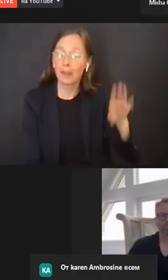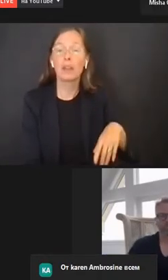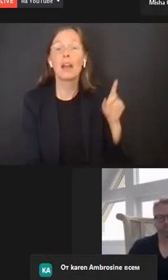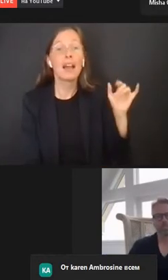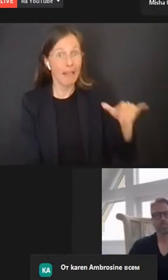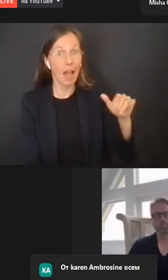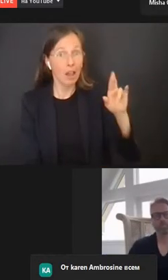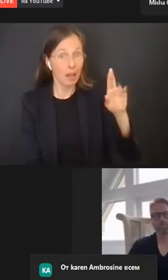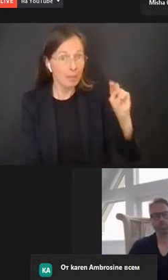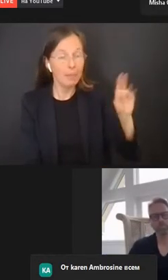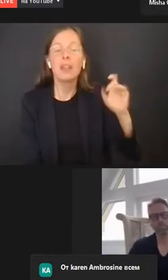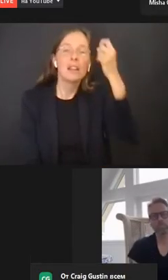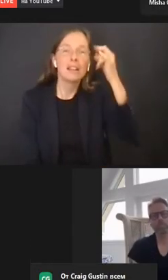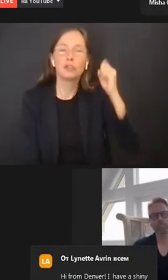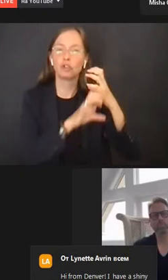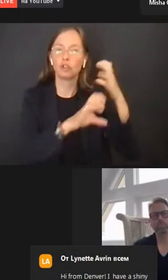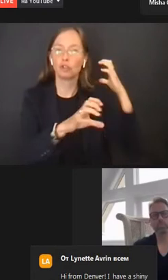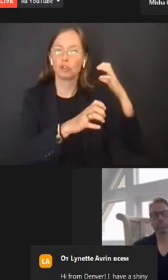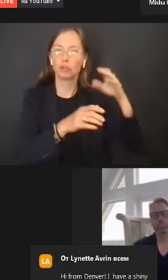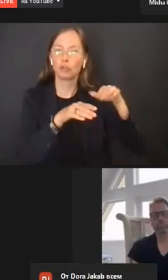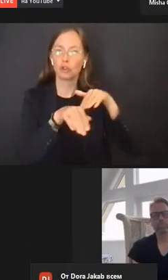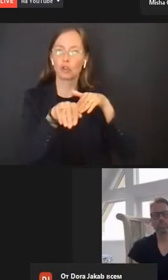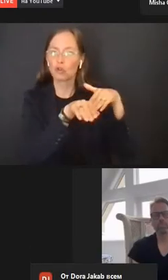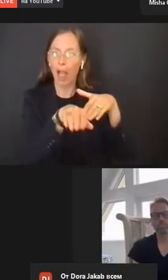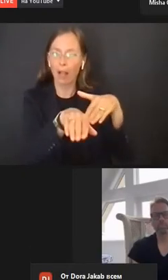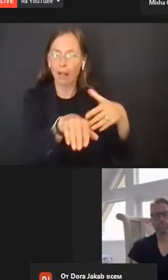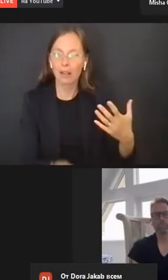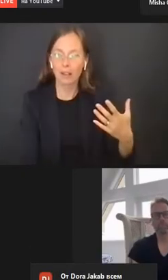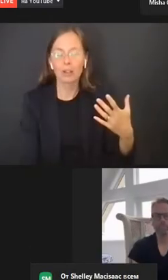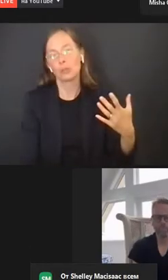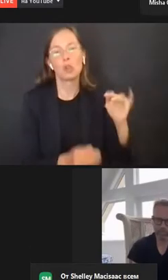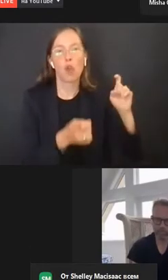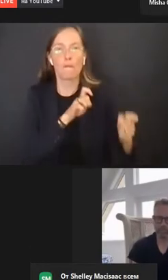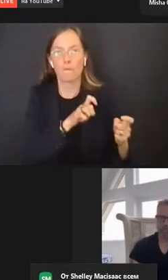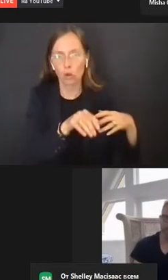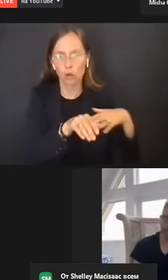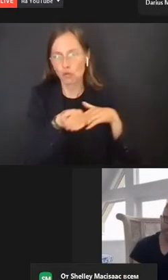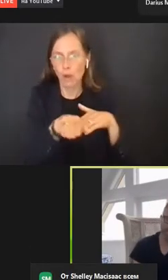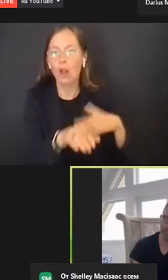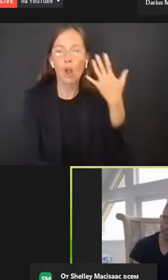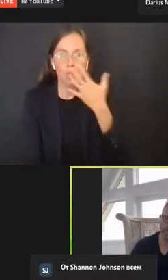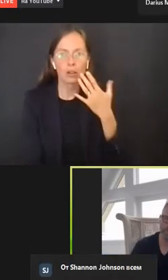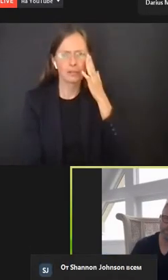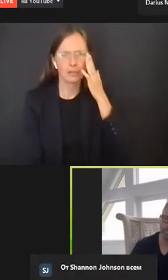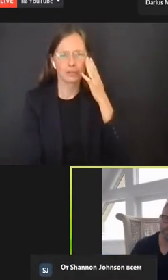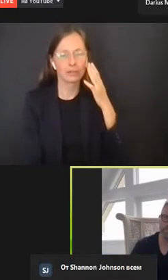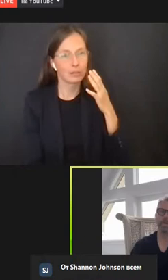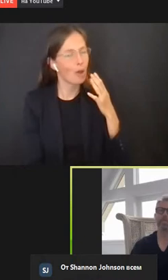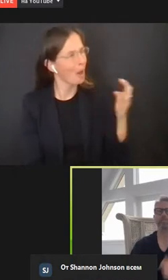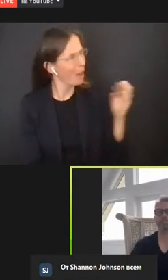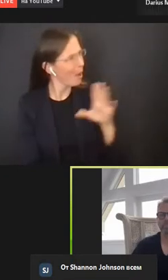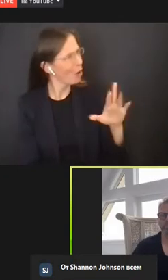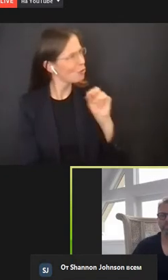it's a trailer, basically. It's a converted trailer. It looks pretty posh. You're getting back to your roots. On the outside.